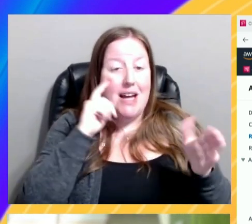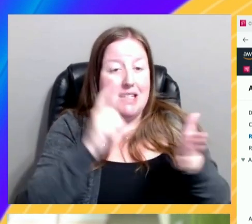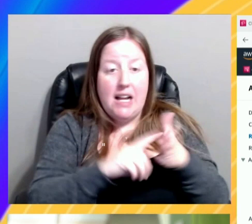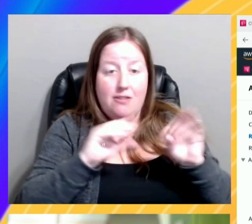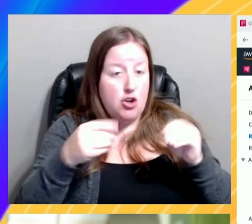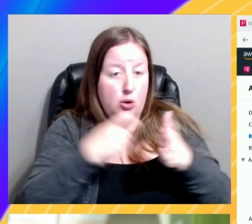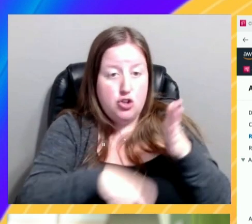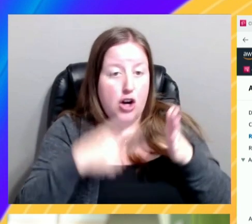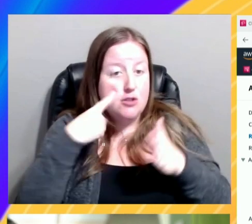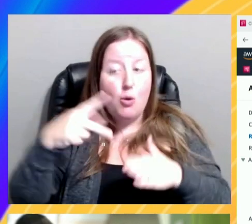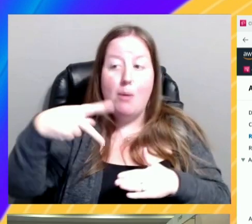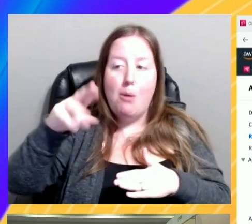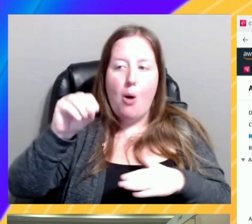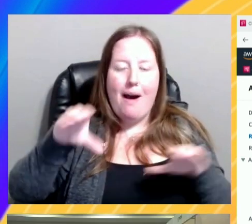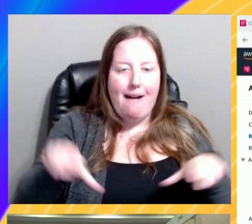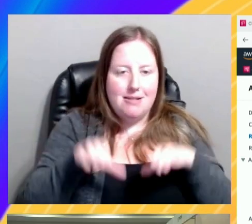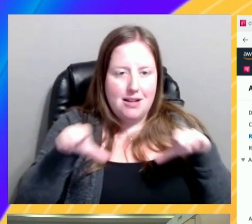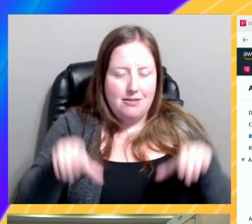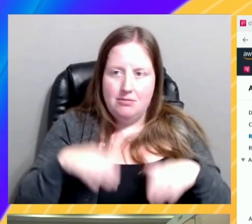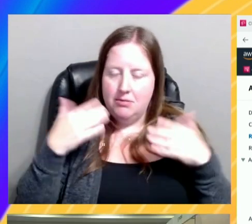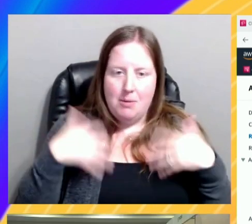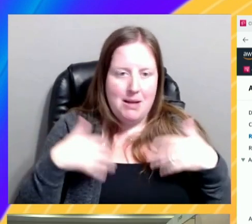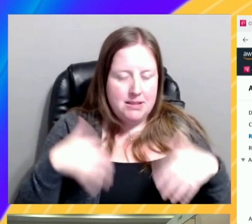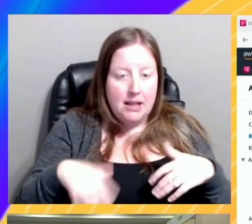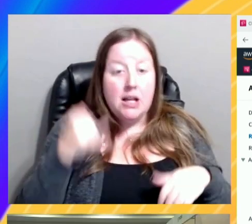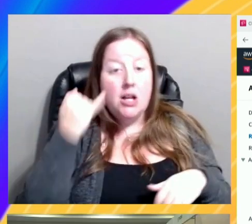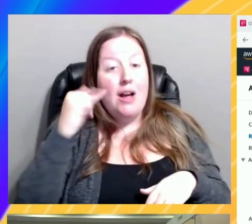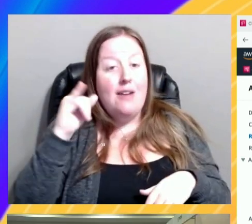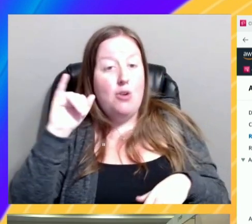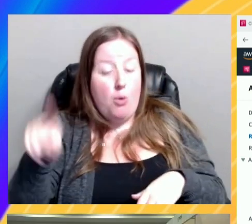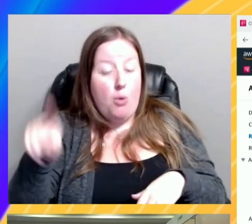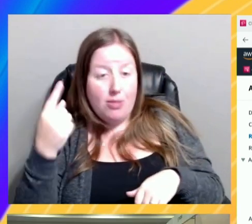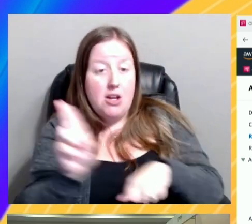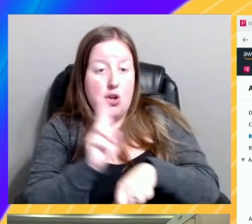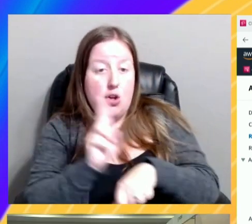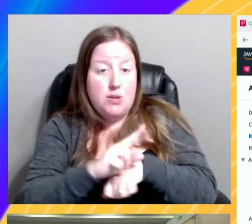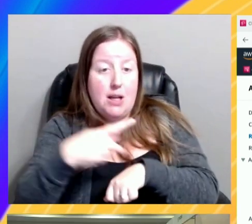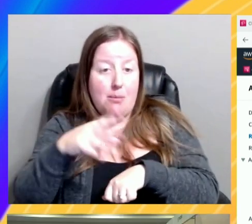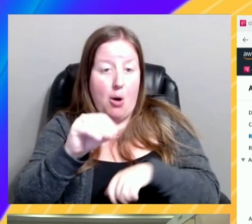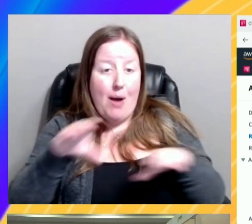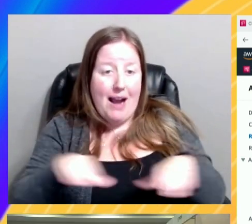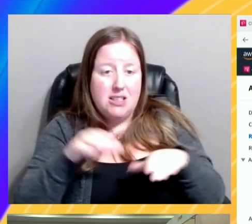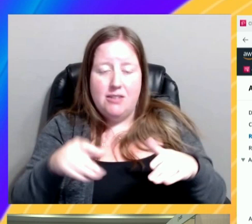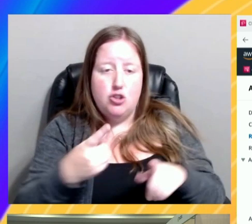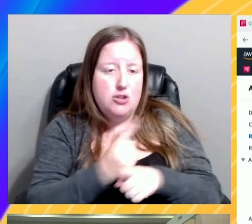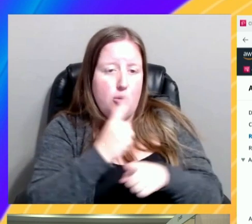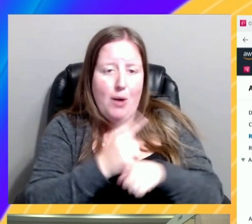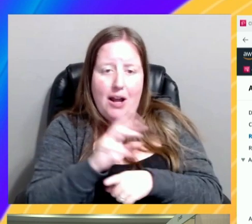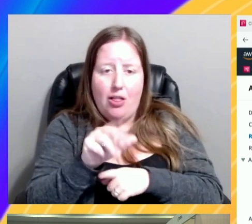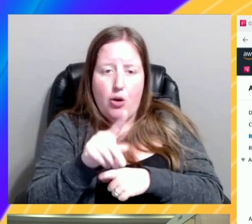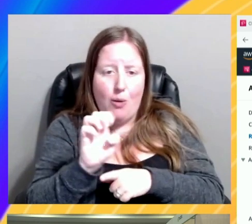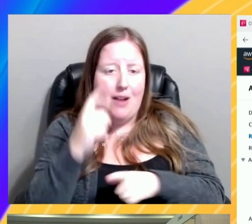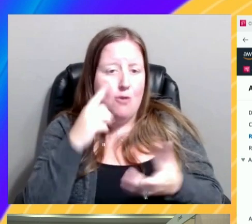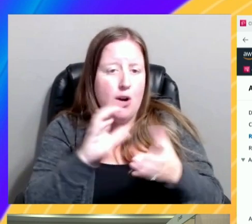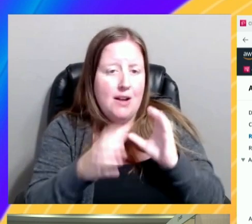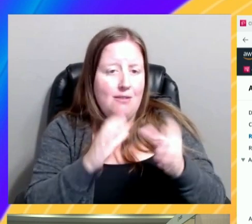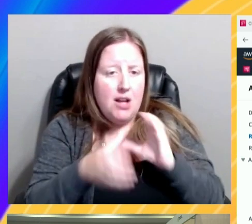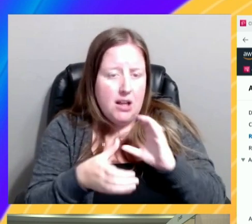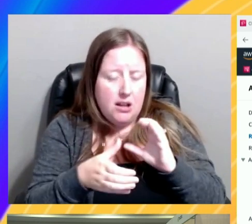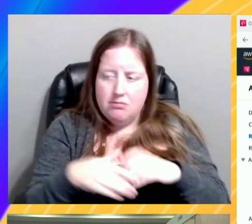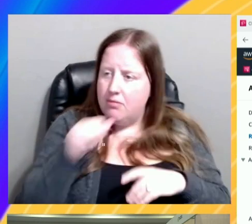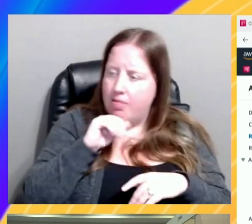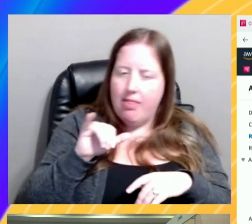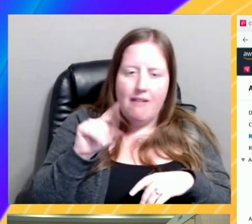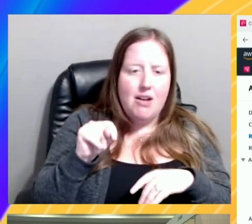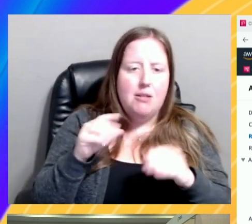Correct. Amazing. So if you're only using proactive, then it's just billed at the normal rate of config. So I like that. Yeah. More money